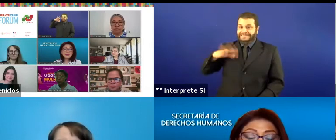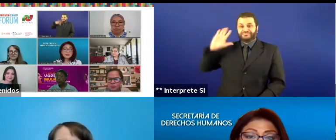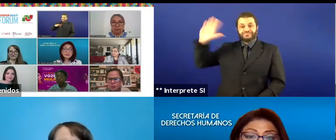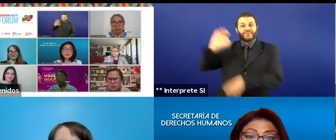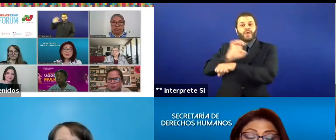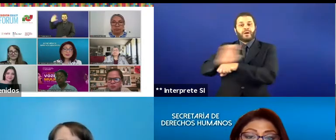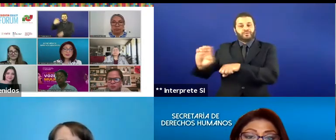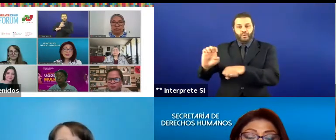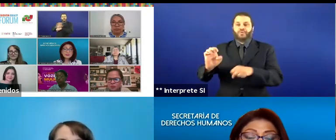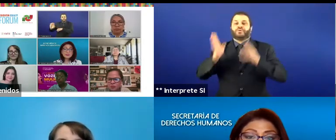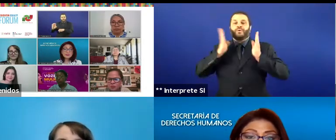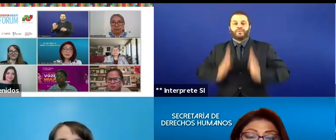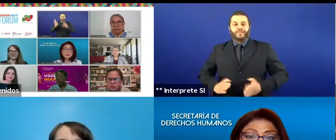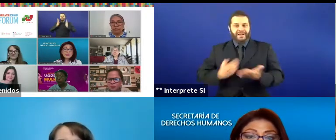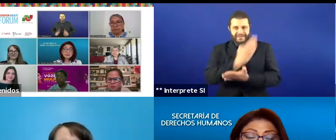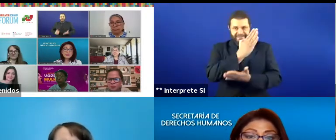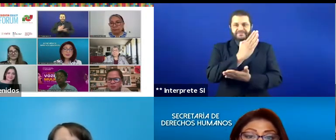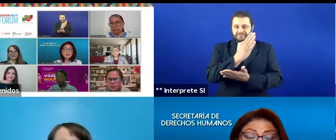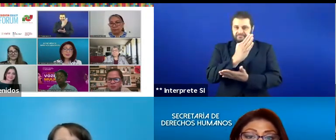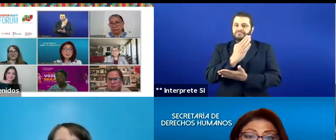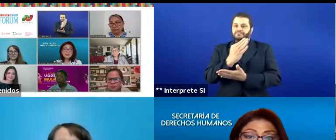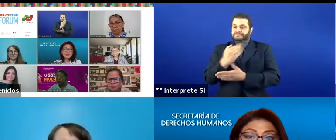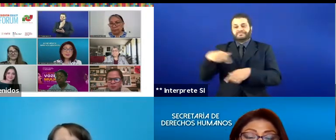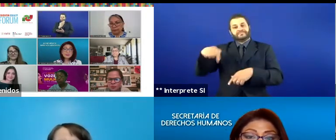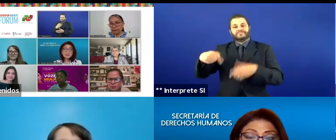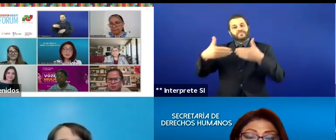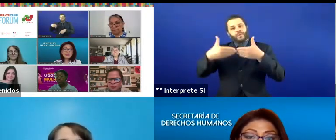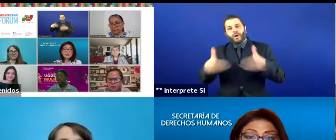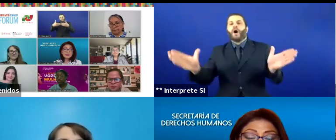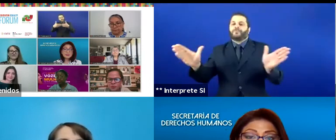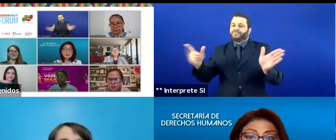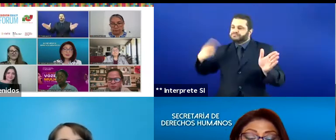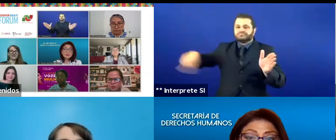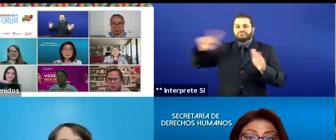para abrir el diálogo entre movimientos sociales y gobierno.